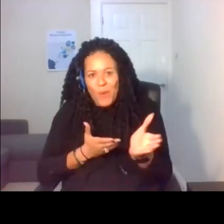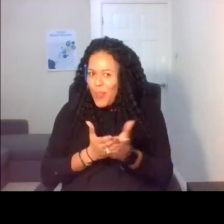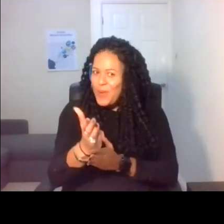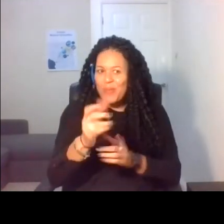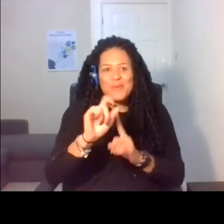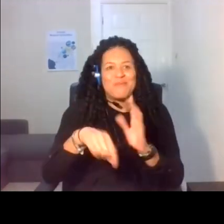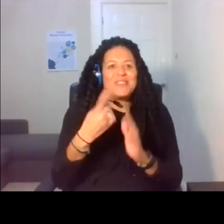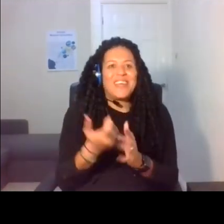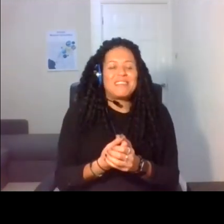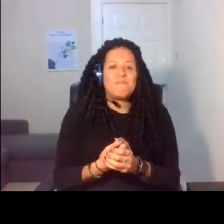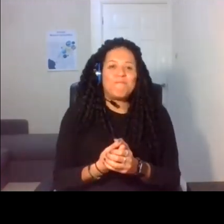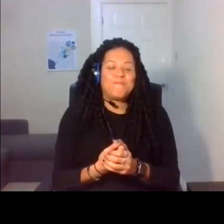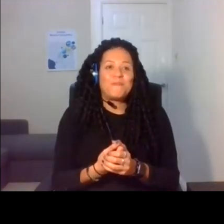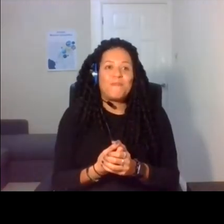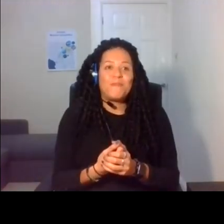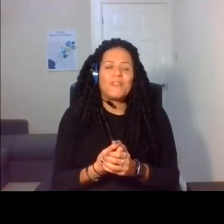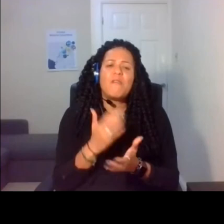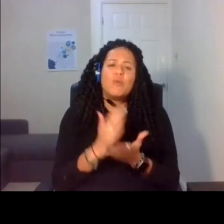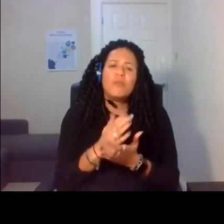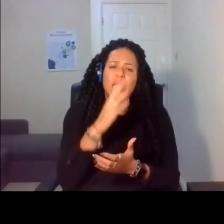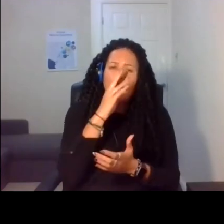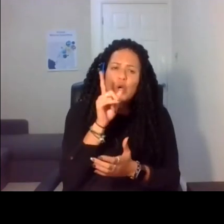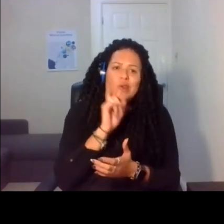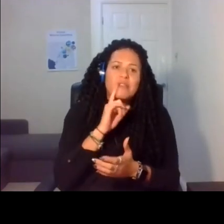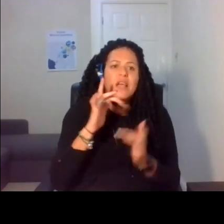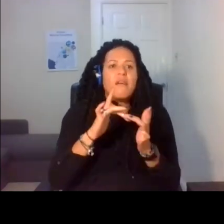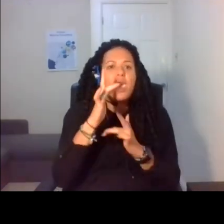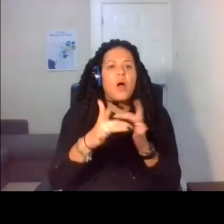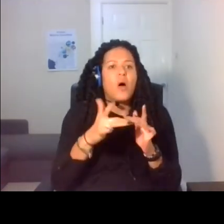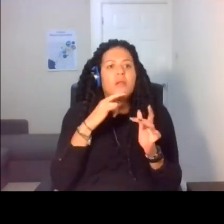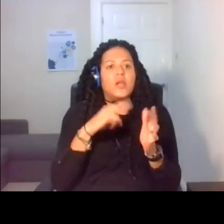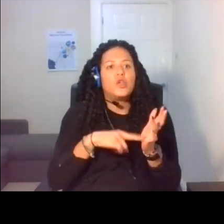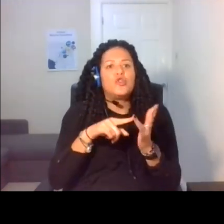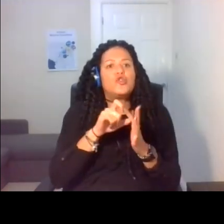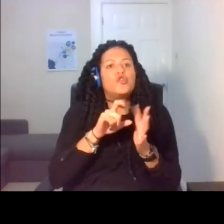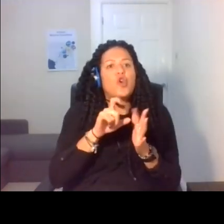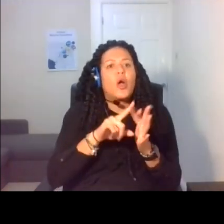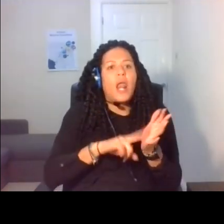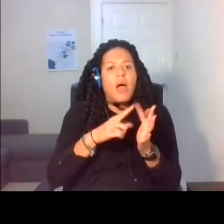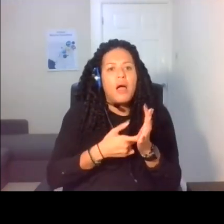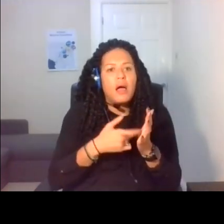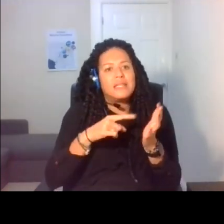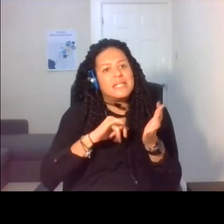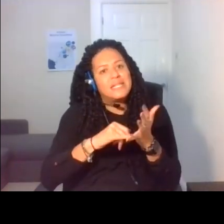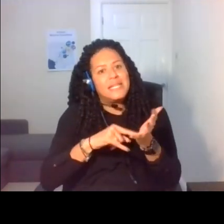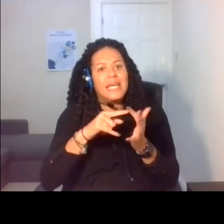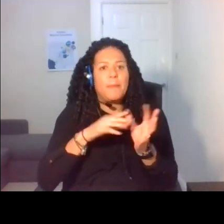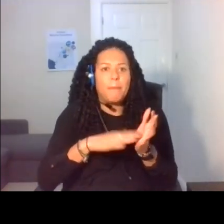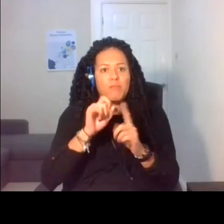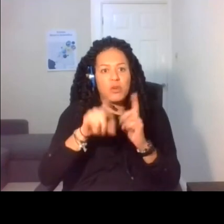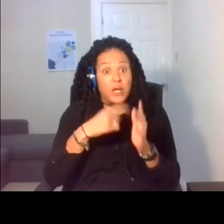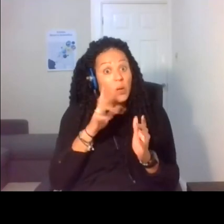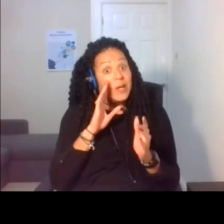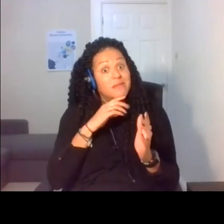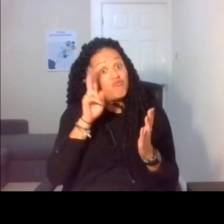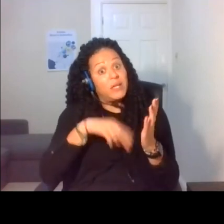project. And for really young girls, we've got the online Toddler STEAMM project, which you can hear a blog about at the moment. And you can